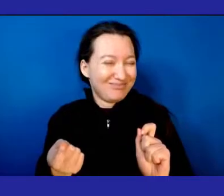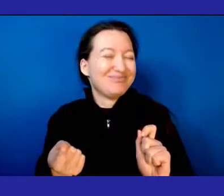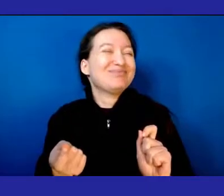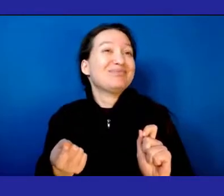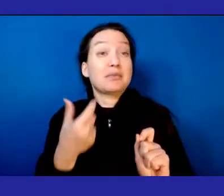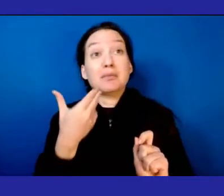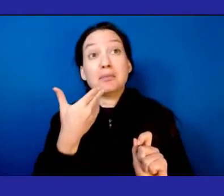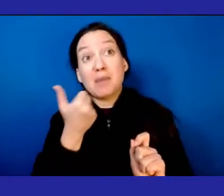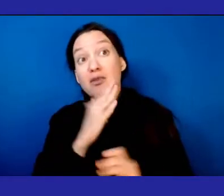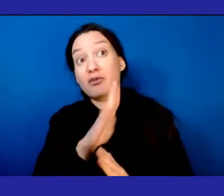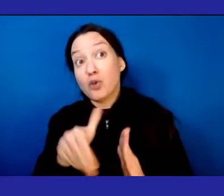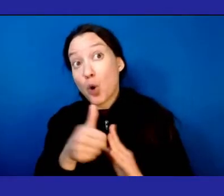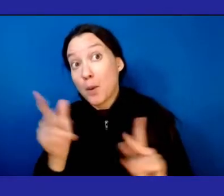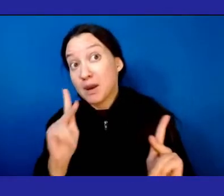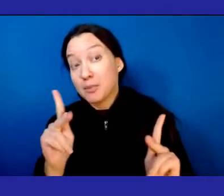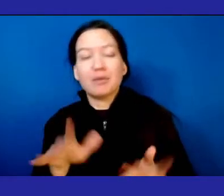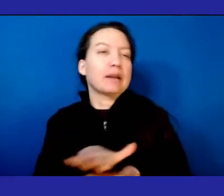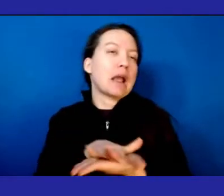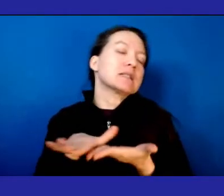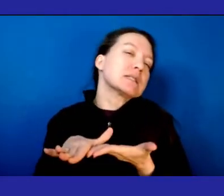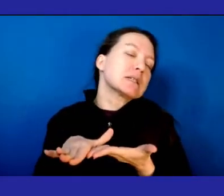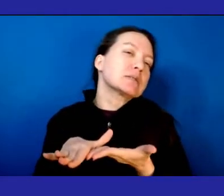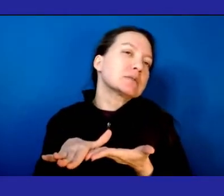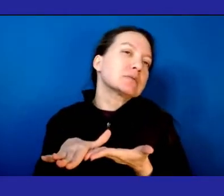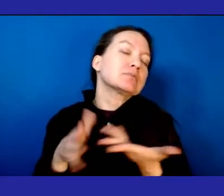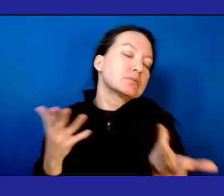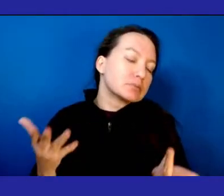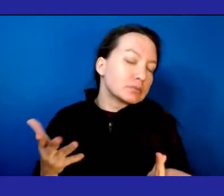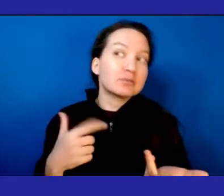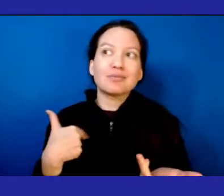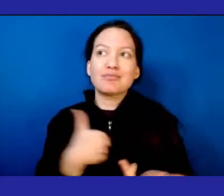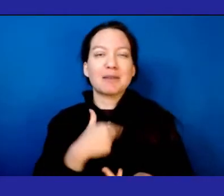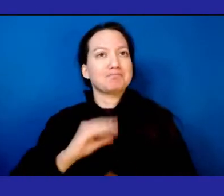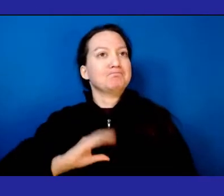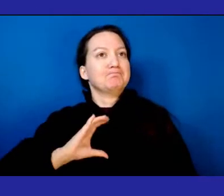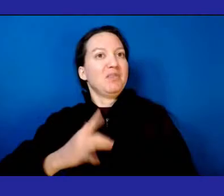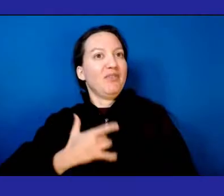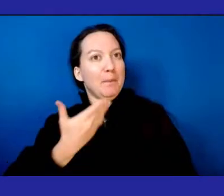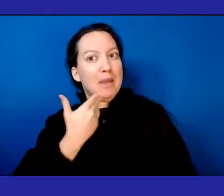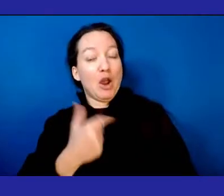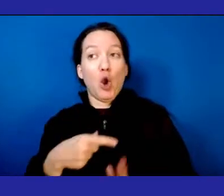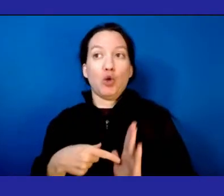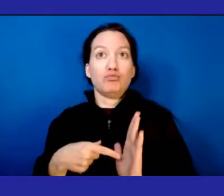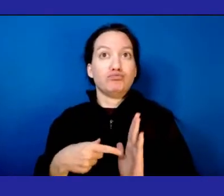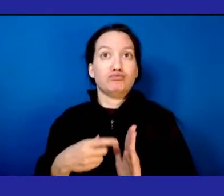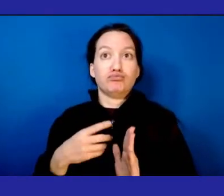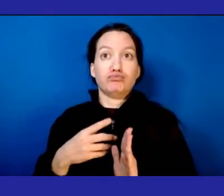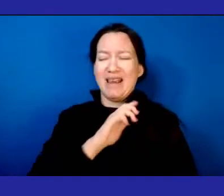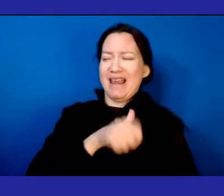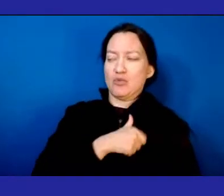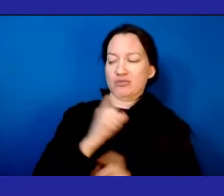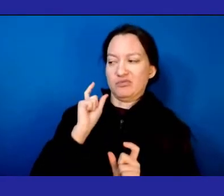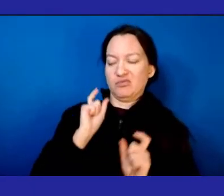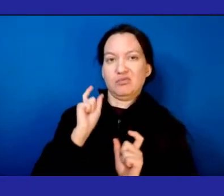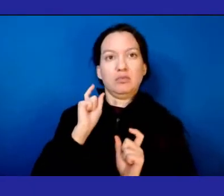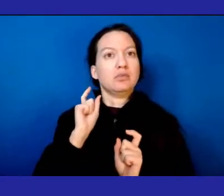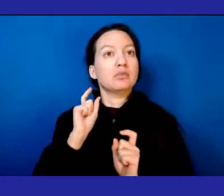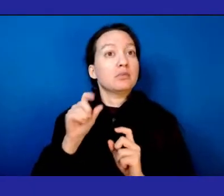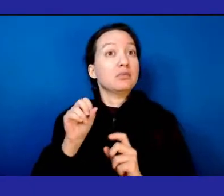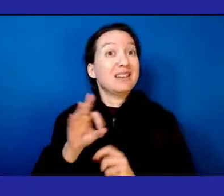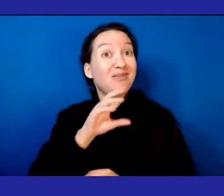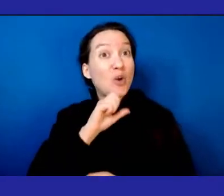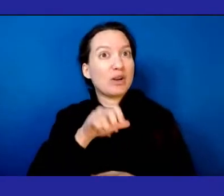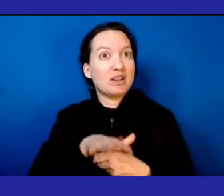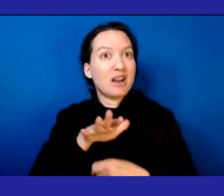for all of us to be nice. It makes us feel better. Showing someone attitude, especially if they're old enough to